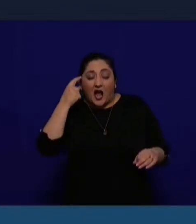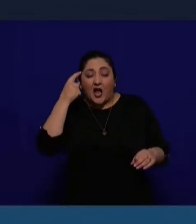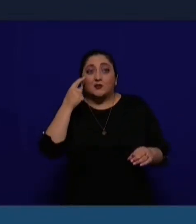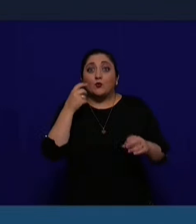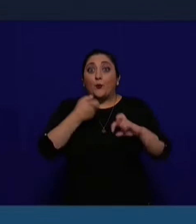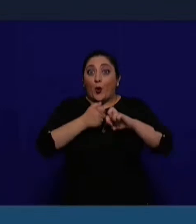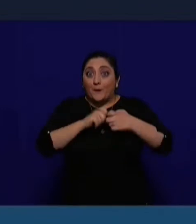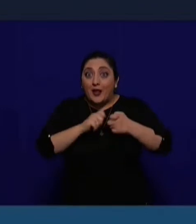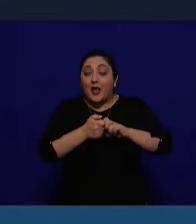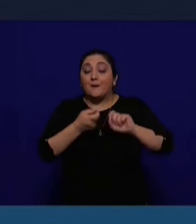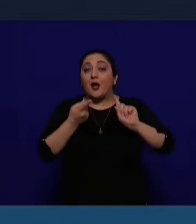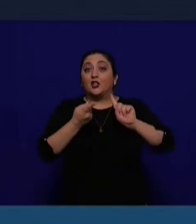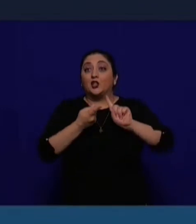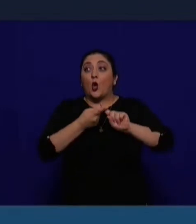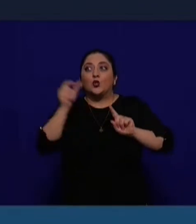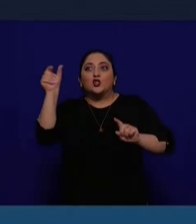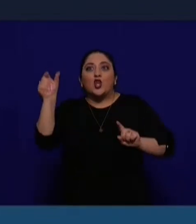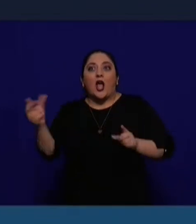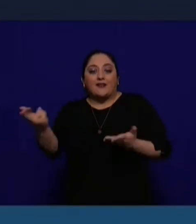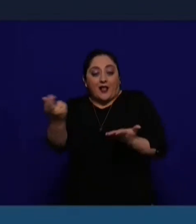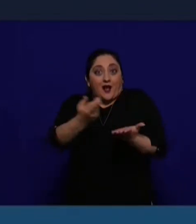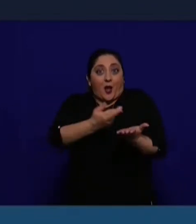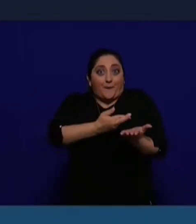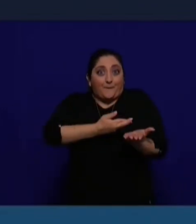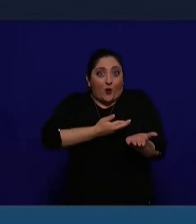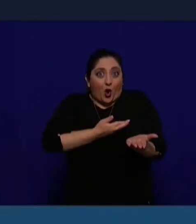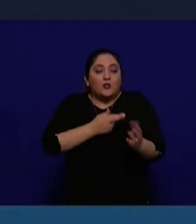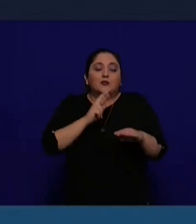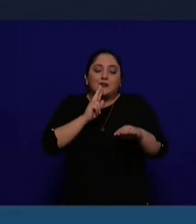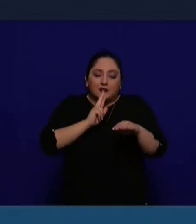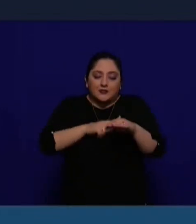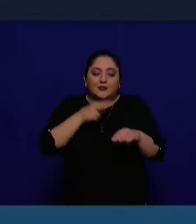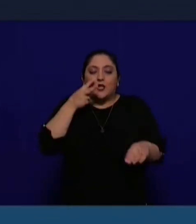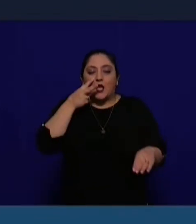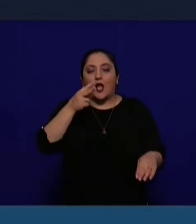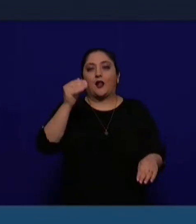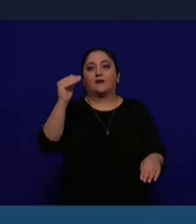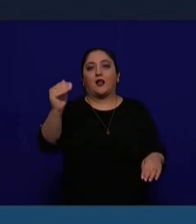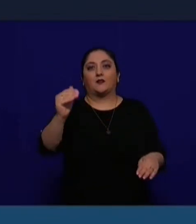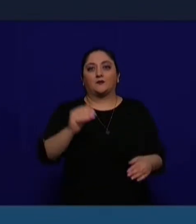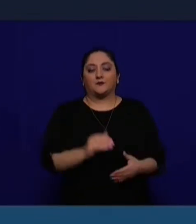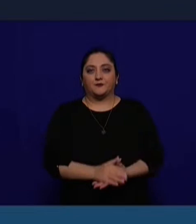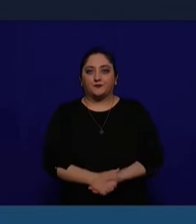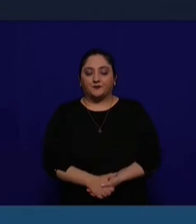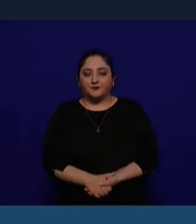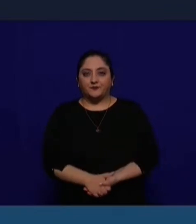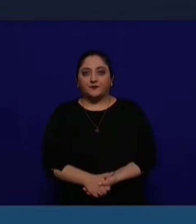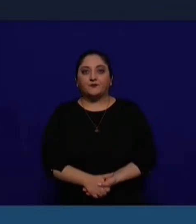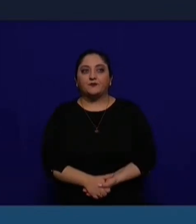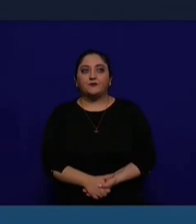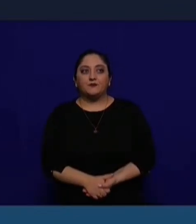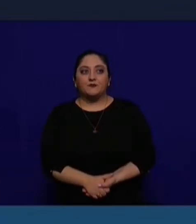residenza fejn għandek numru ta' nies li jkunu qegħdin jinġemgħu flimkien. Newsbook.